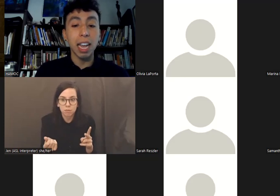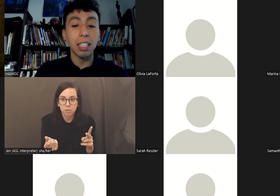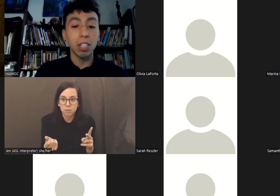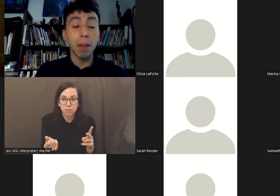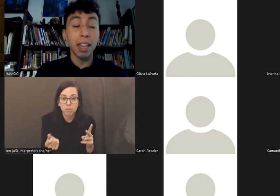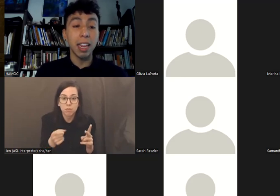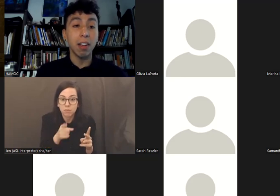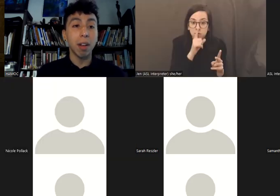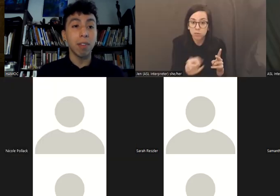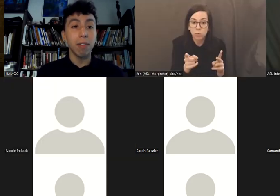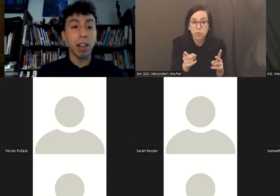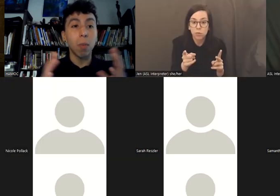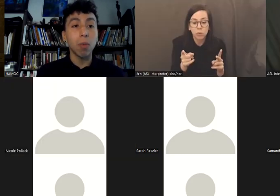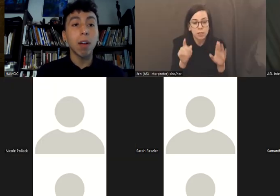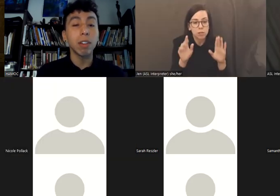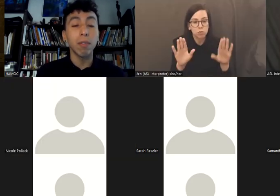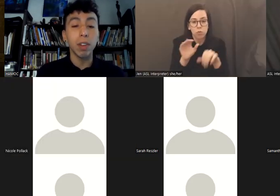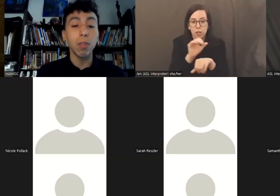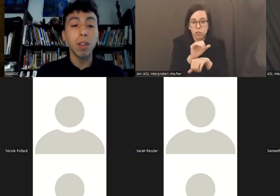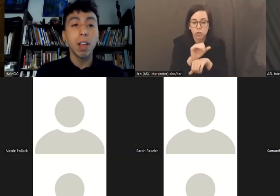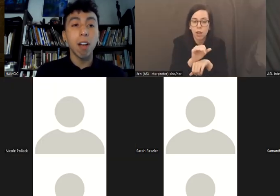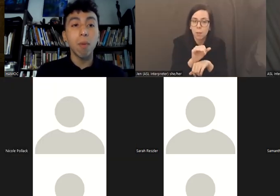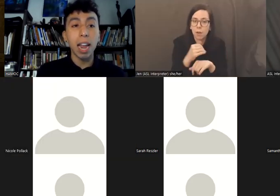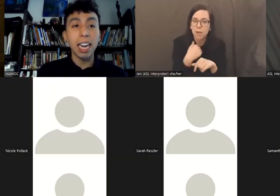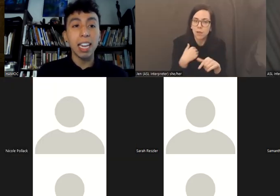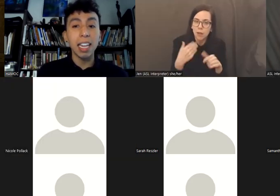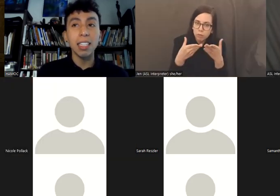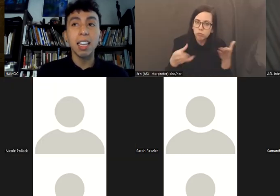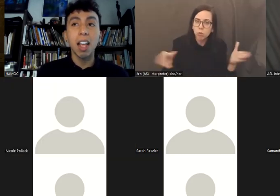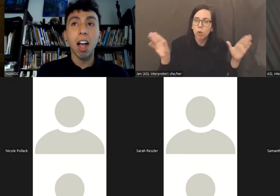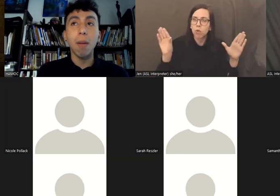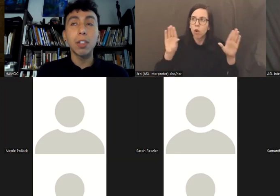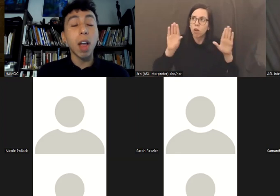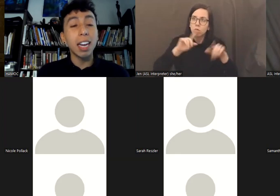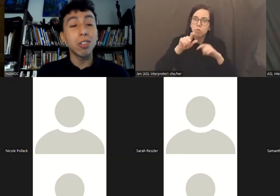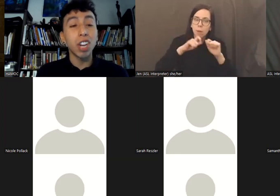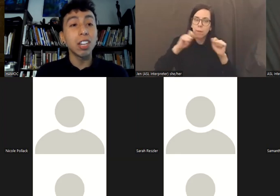a fantastic job, I think, of giving a well-rounded view of what Haiti is,